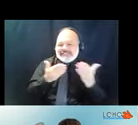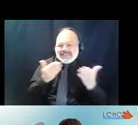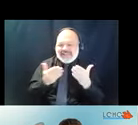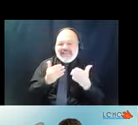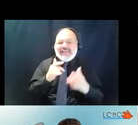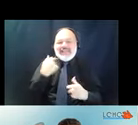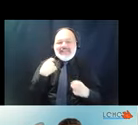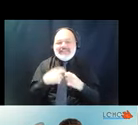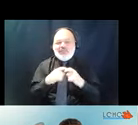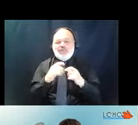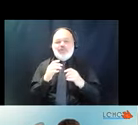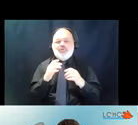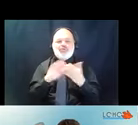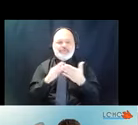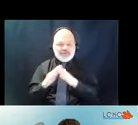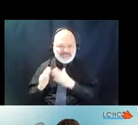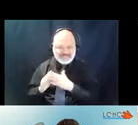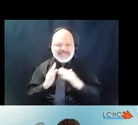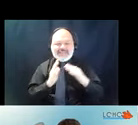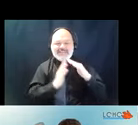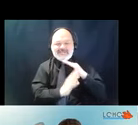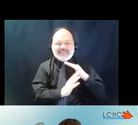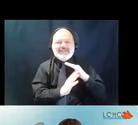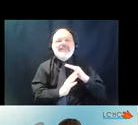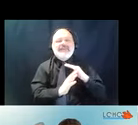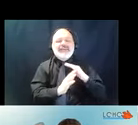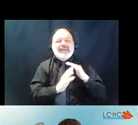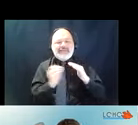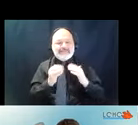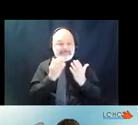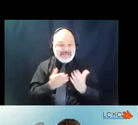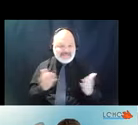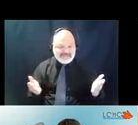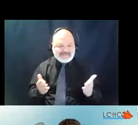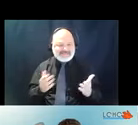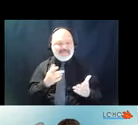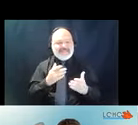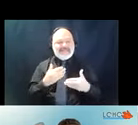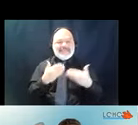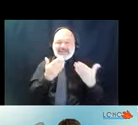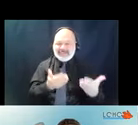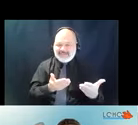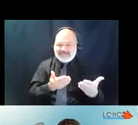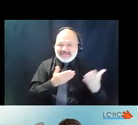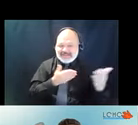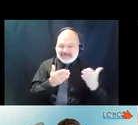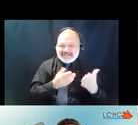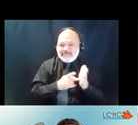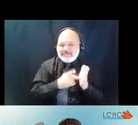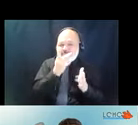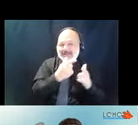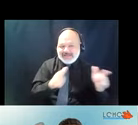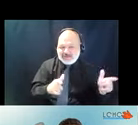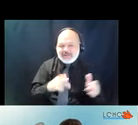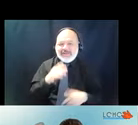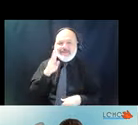communities. So obviously ensuring that materials and the delivery services are bicultural and bilingual and are made with